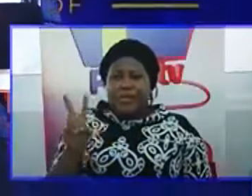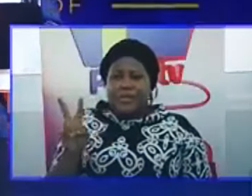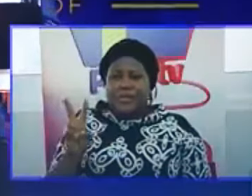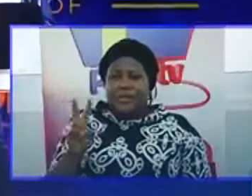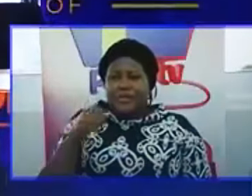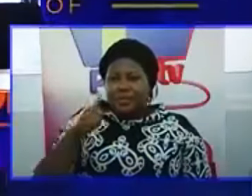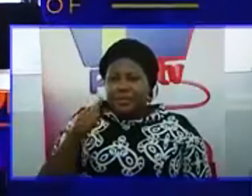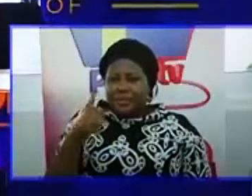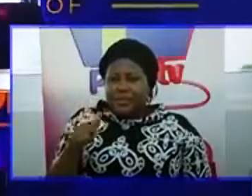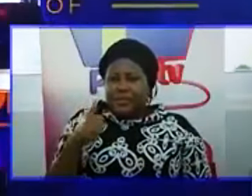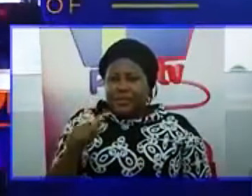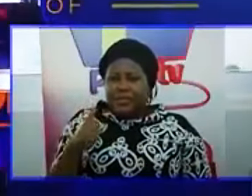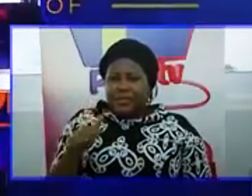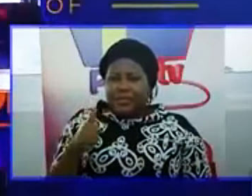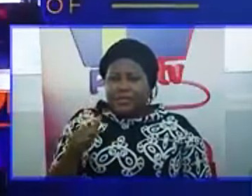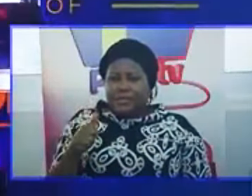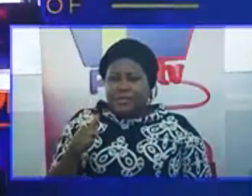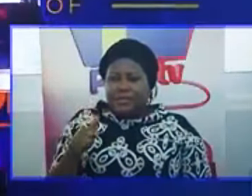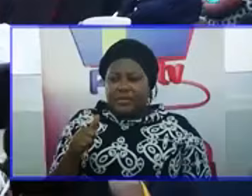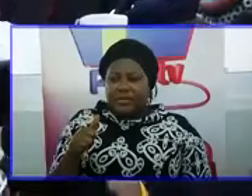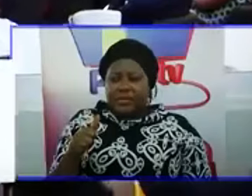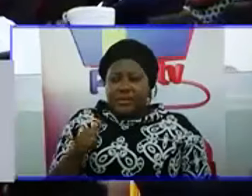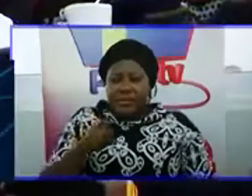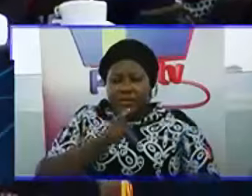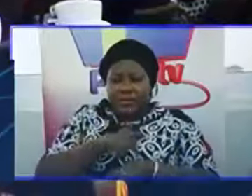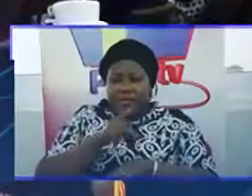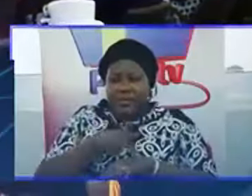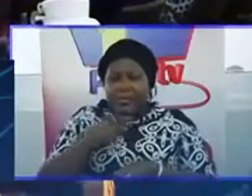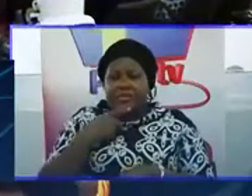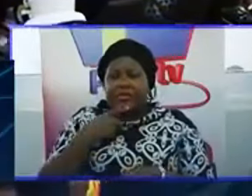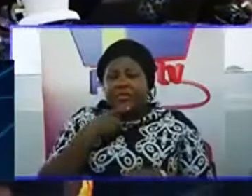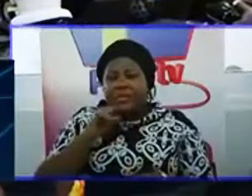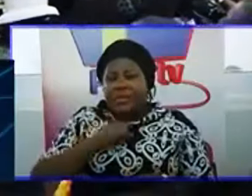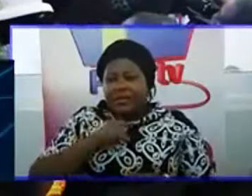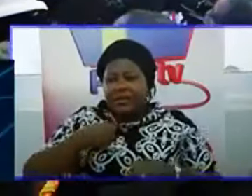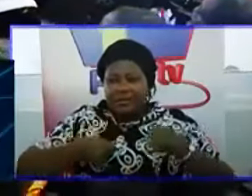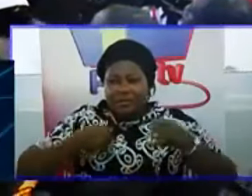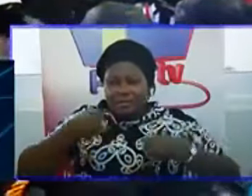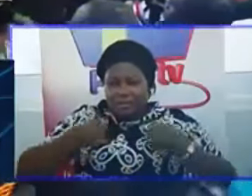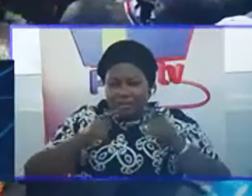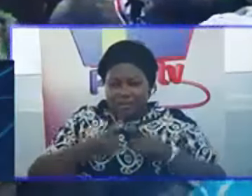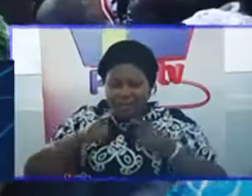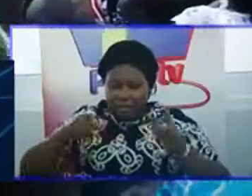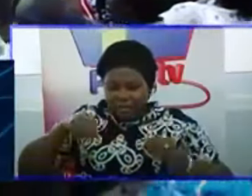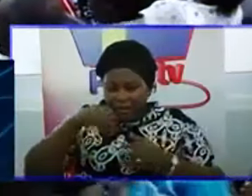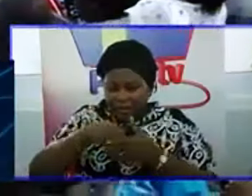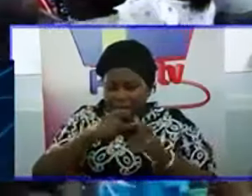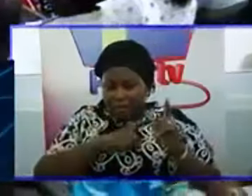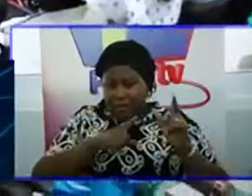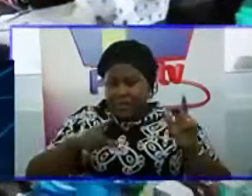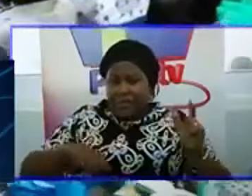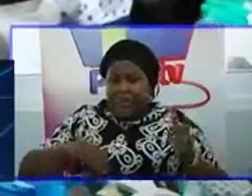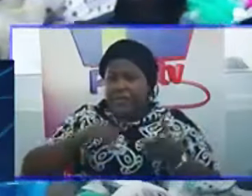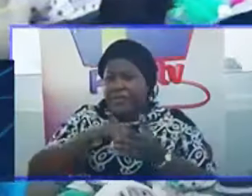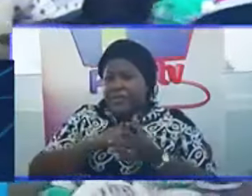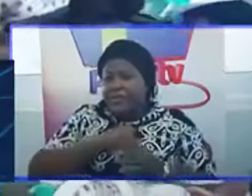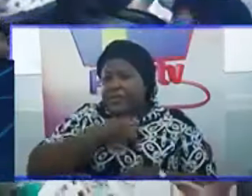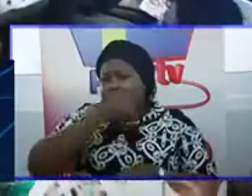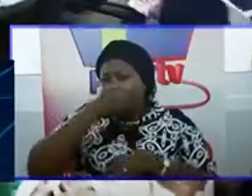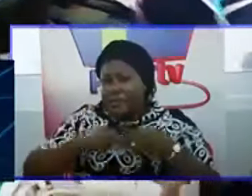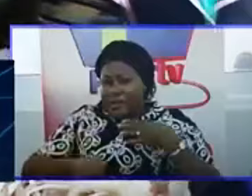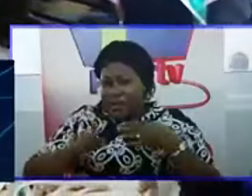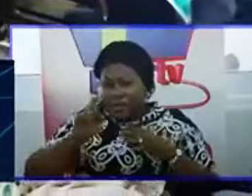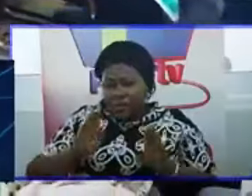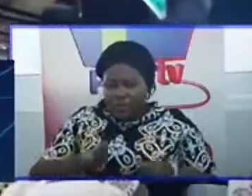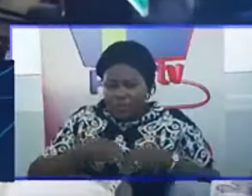verse 10, this is what the great apostle Paul said. I rejoice greatly in the Lord that at last you have renewed your